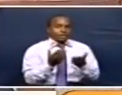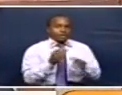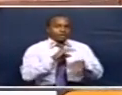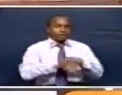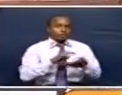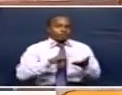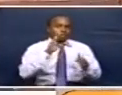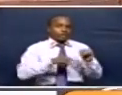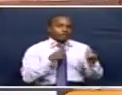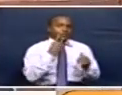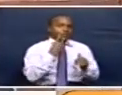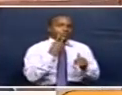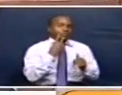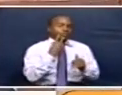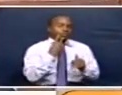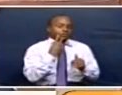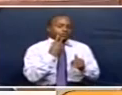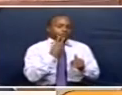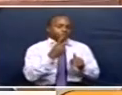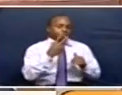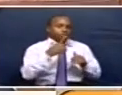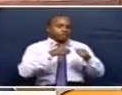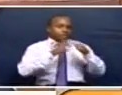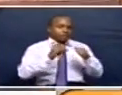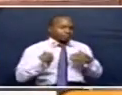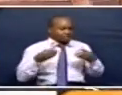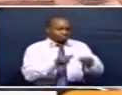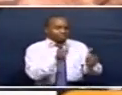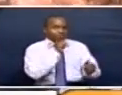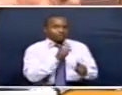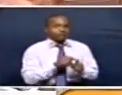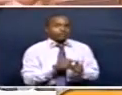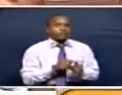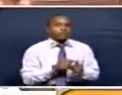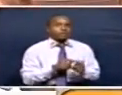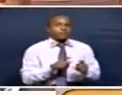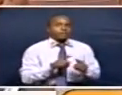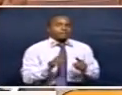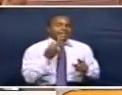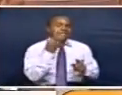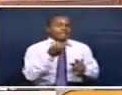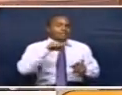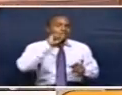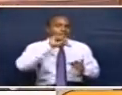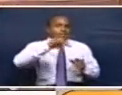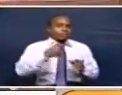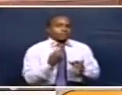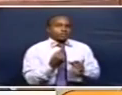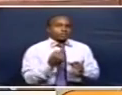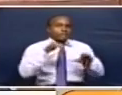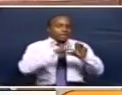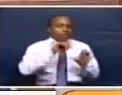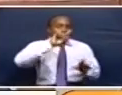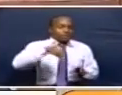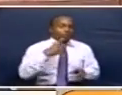270, she got over 70, 80,000. I defeated her. But 350,000 votes were cast in 1,200